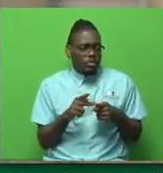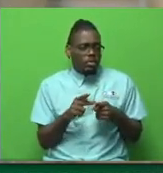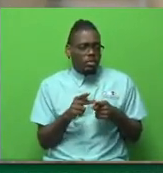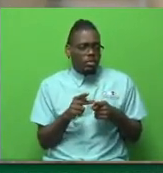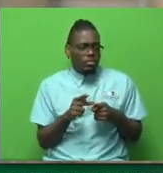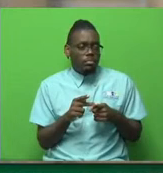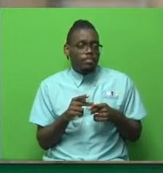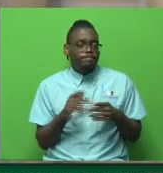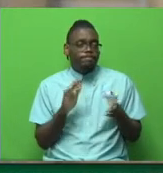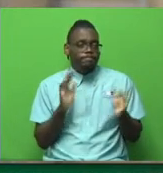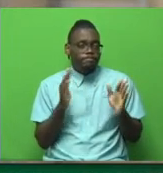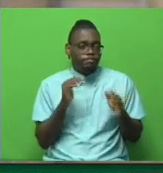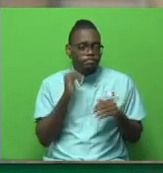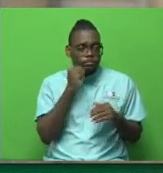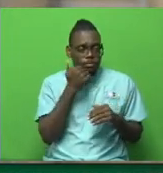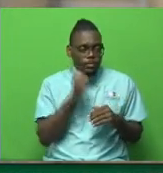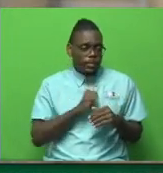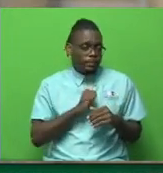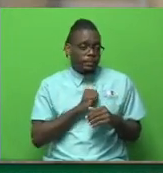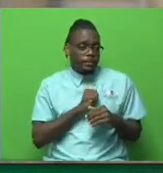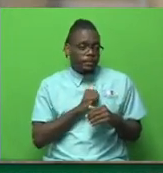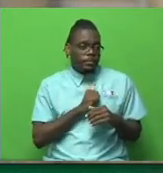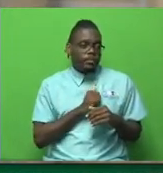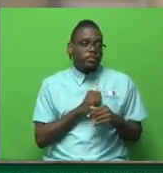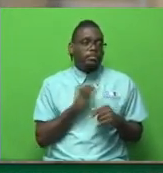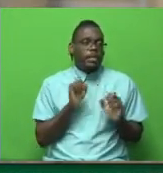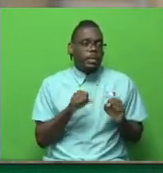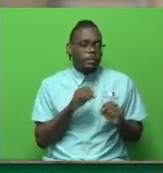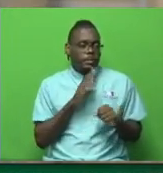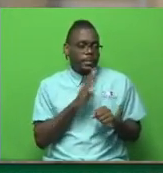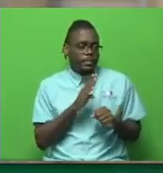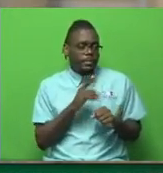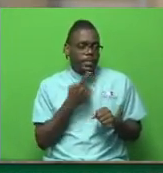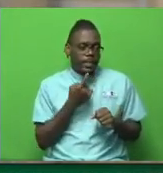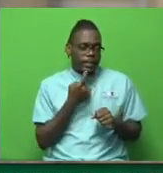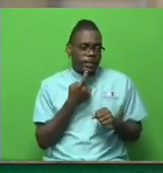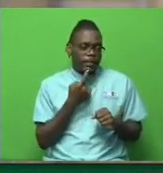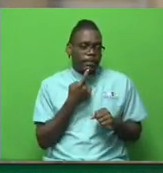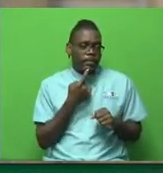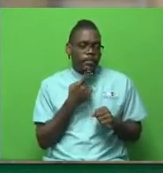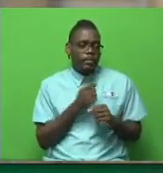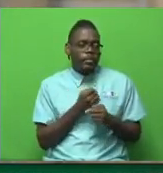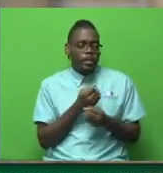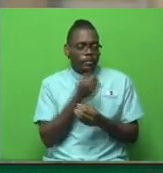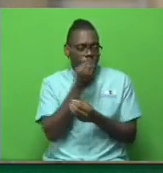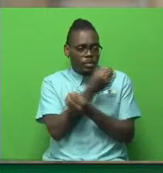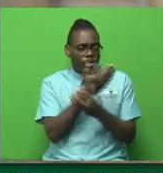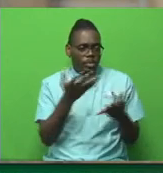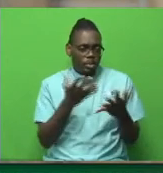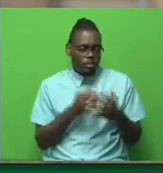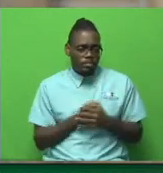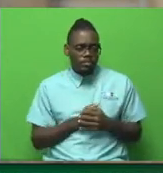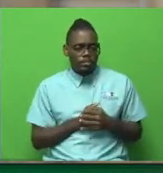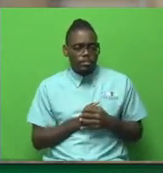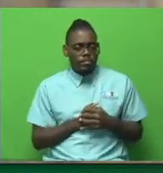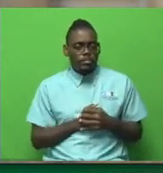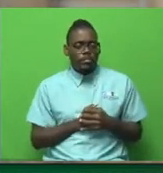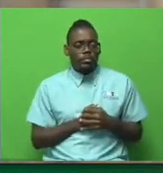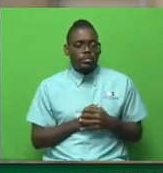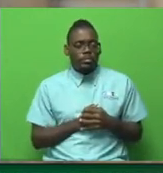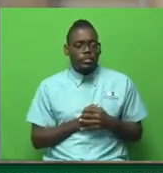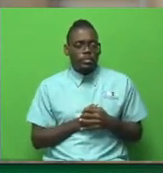themselves so thoroughly by getting it so wrong as if marketing Bitcoin throughout the entire region wasn't embarrassing